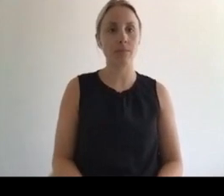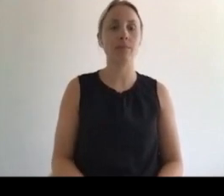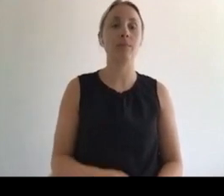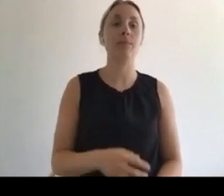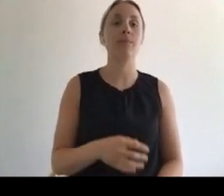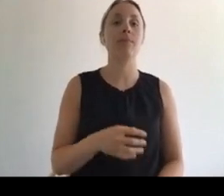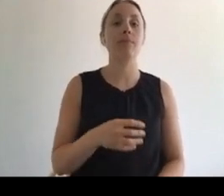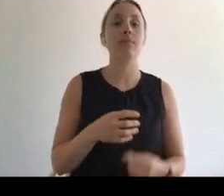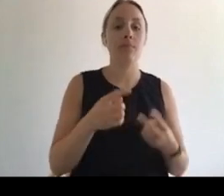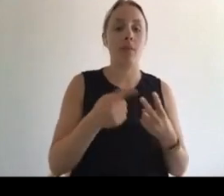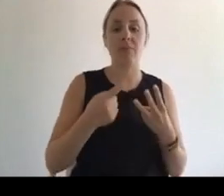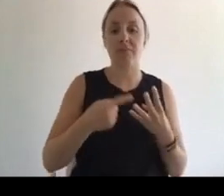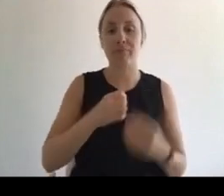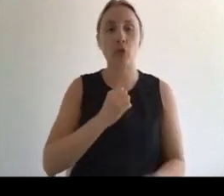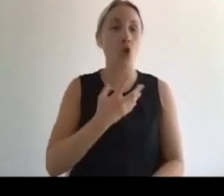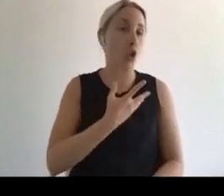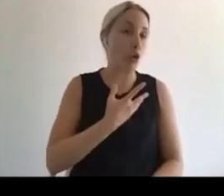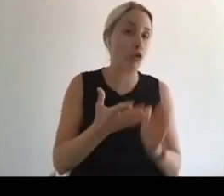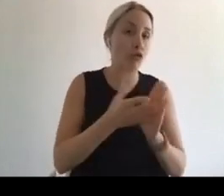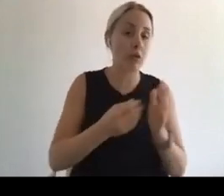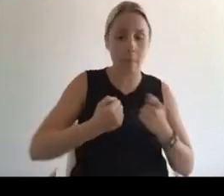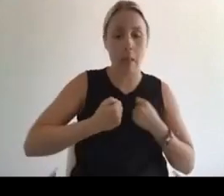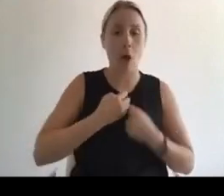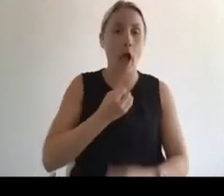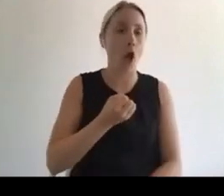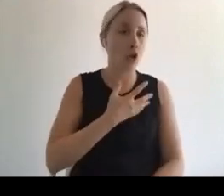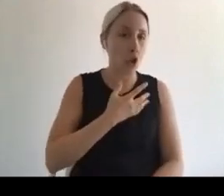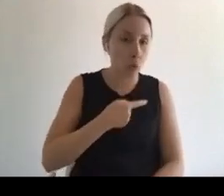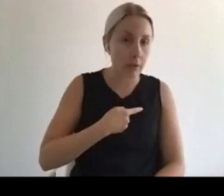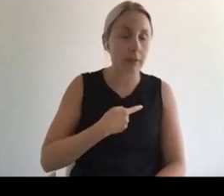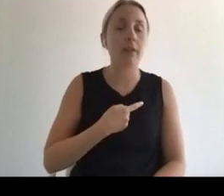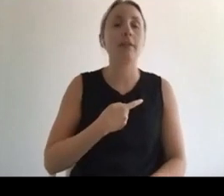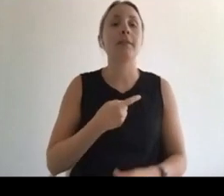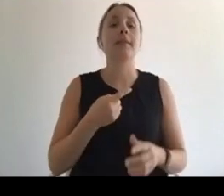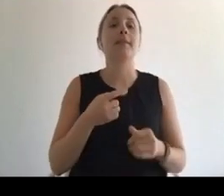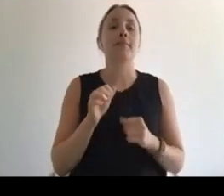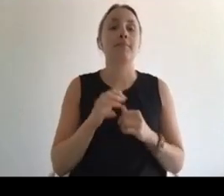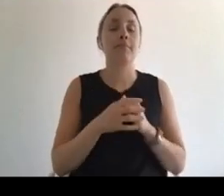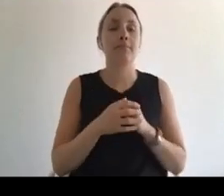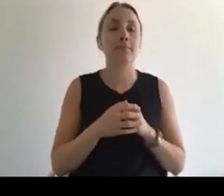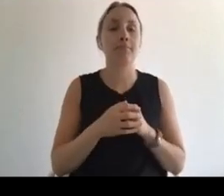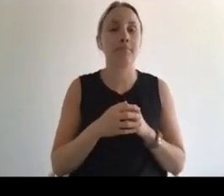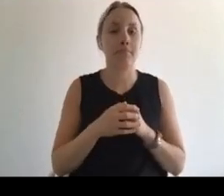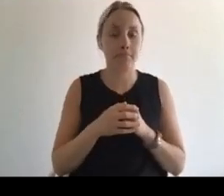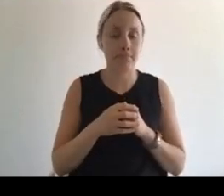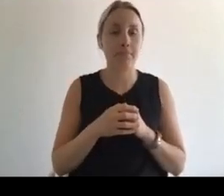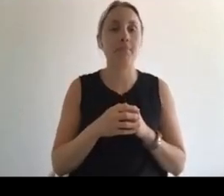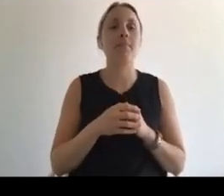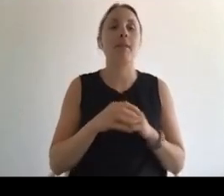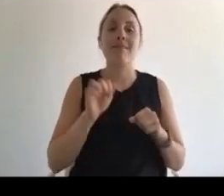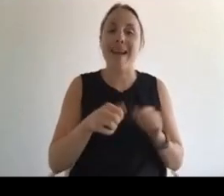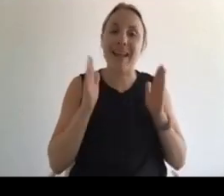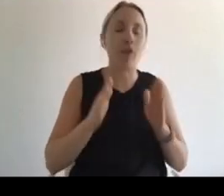own, beyond dealing with the kind of immediate impact of the crisis, dealing